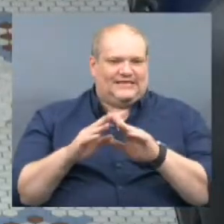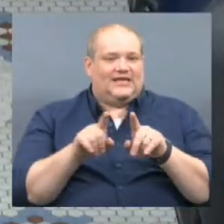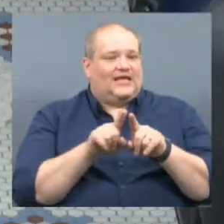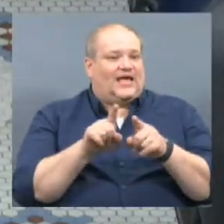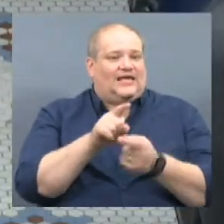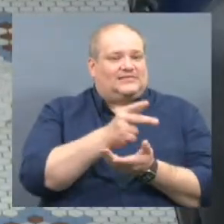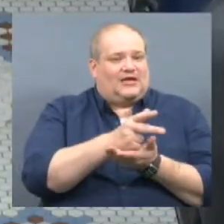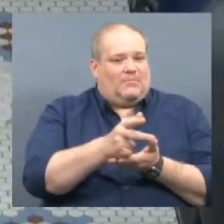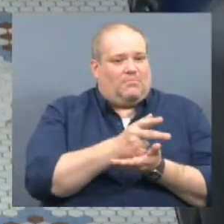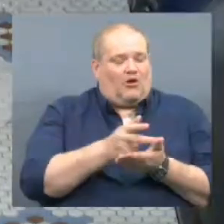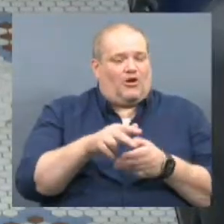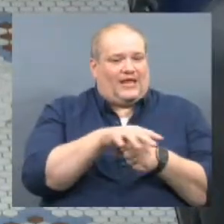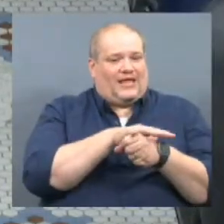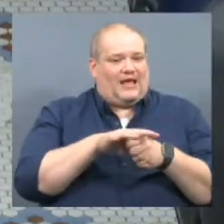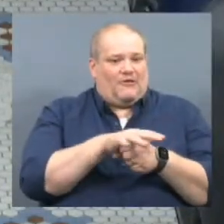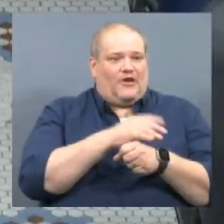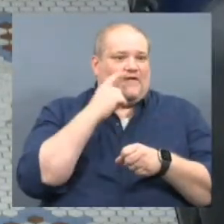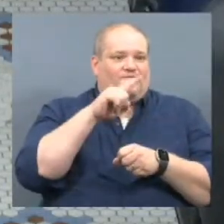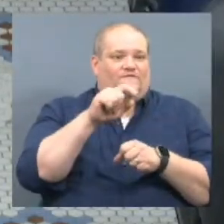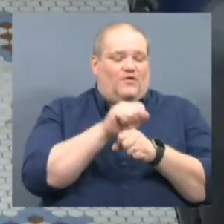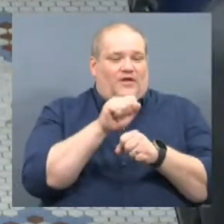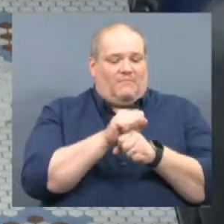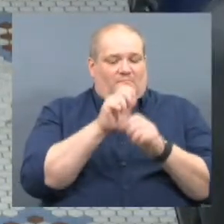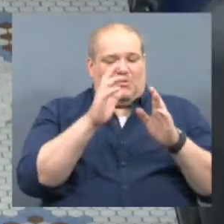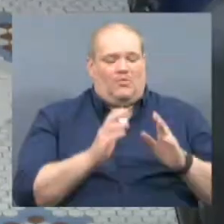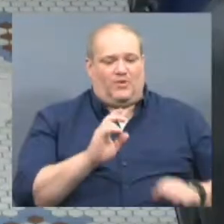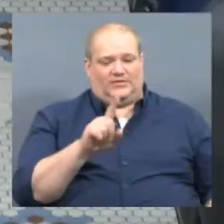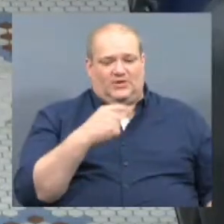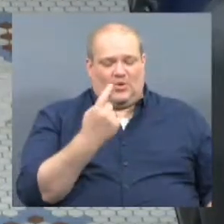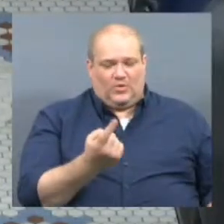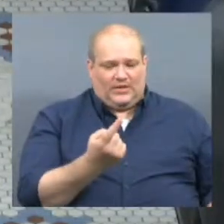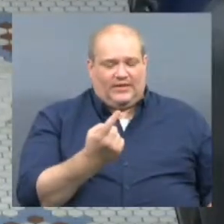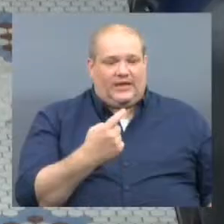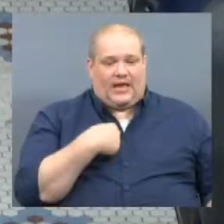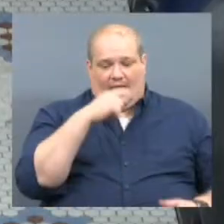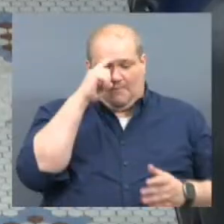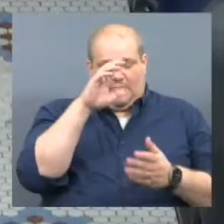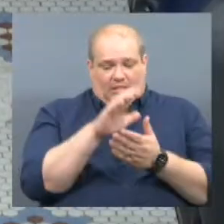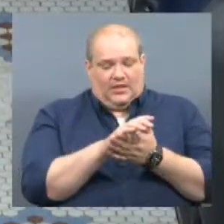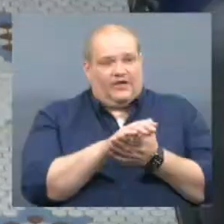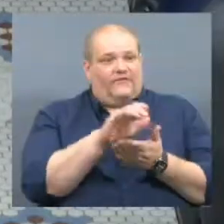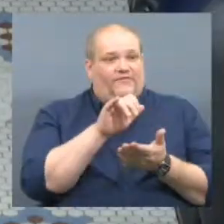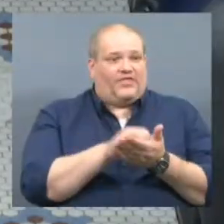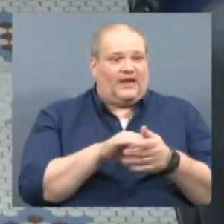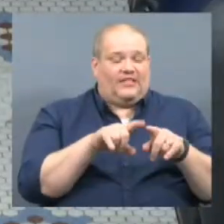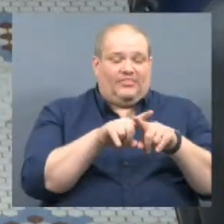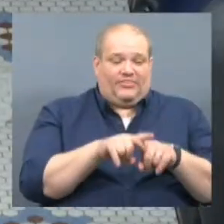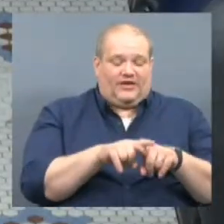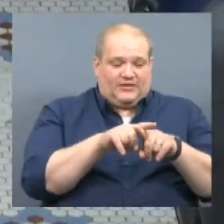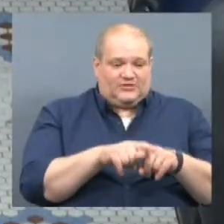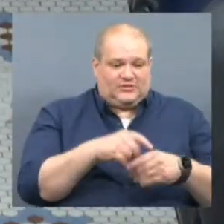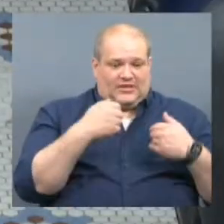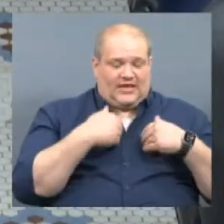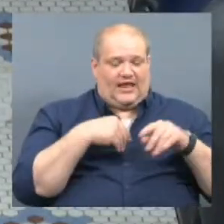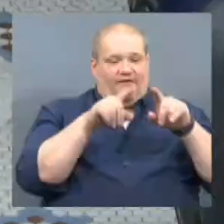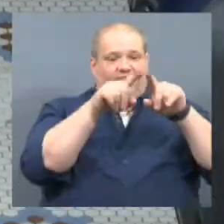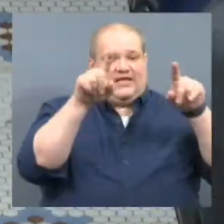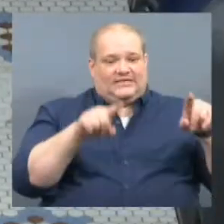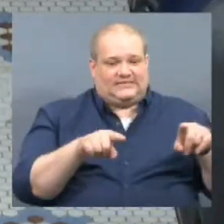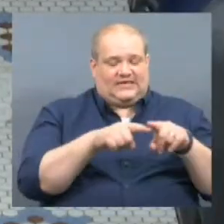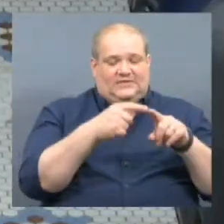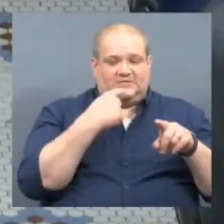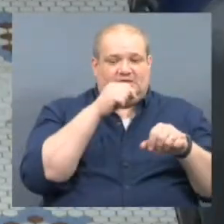a parking area for employees only. And in fact, I believe the condition is that there be signage that